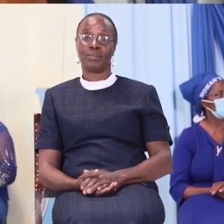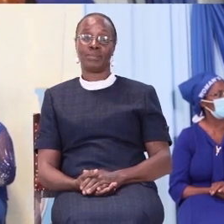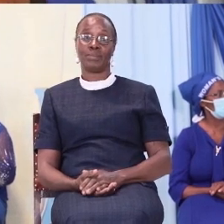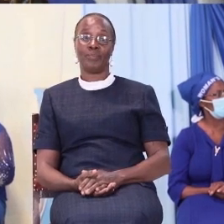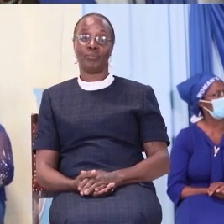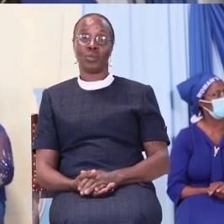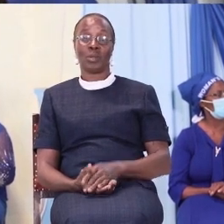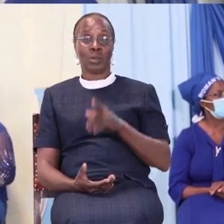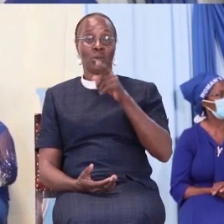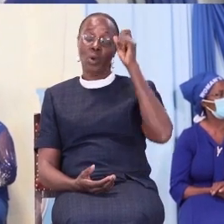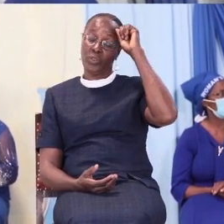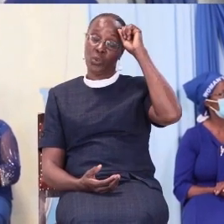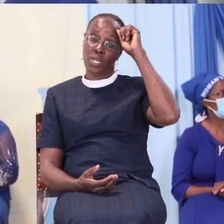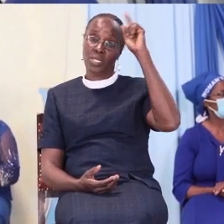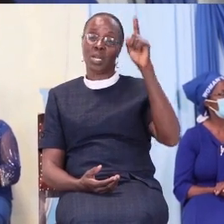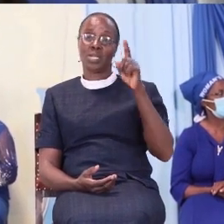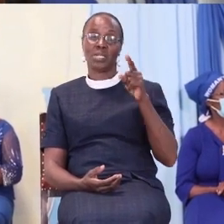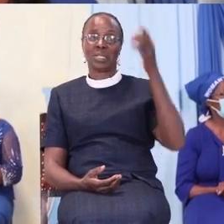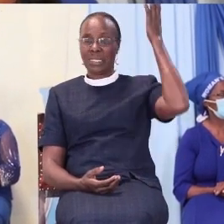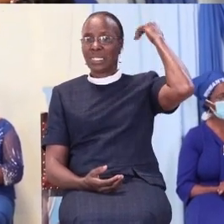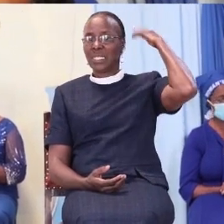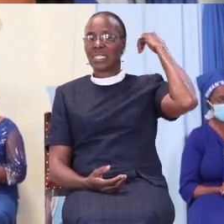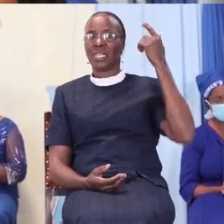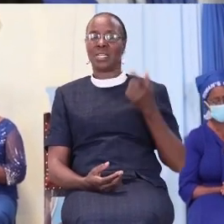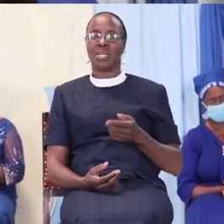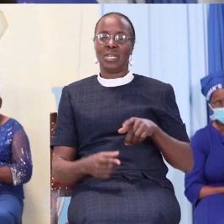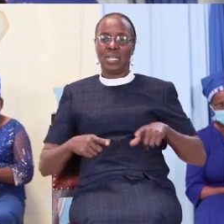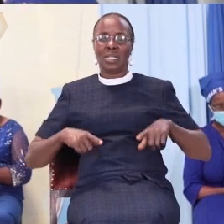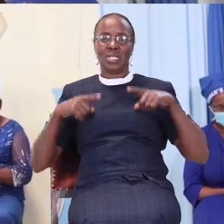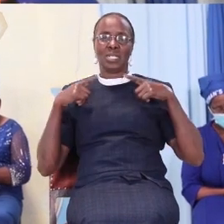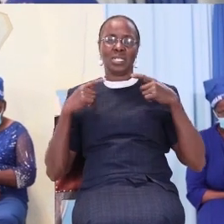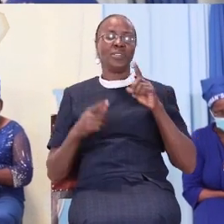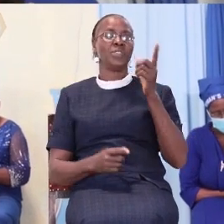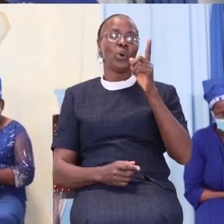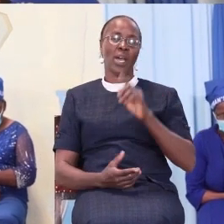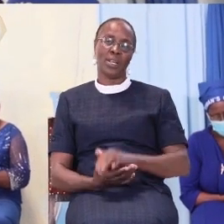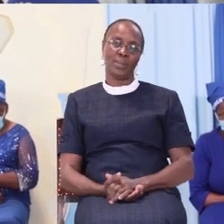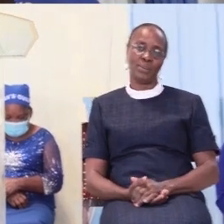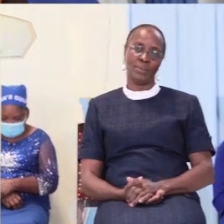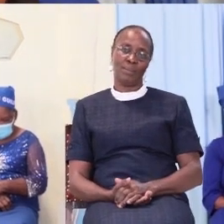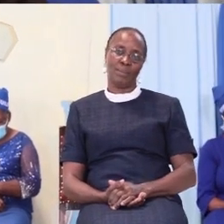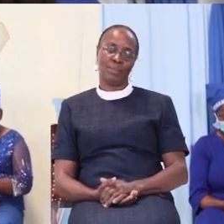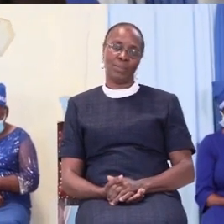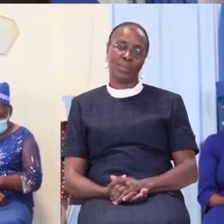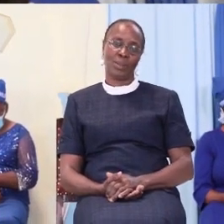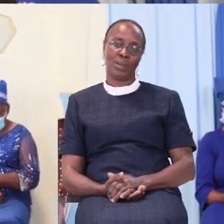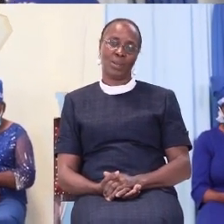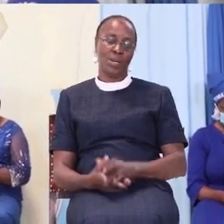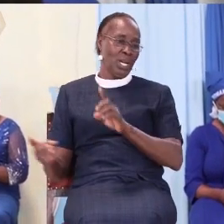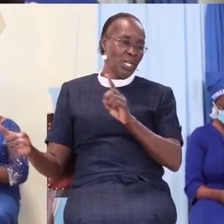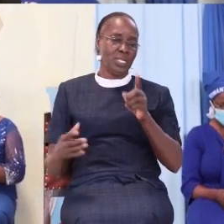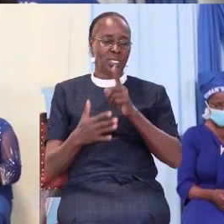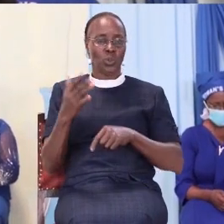to understand where they had come from. They had come from wickedness. They had come